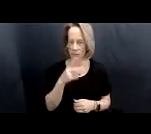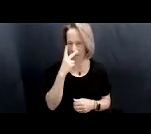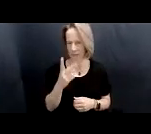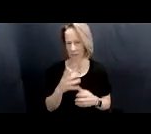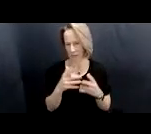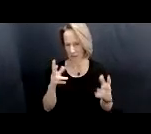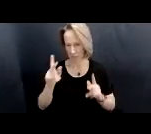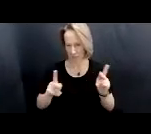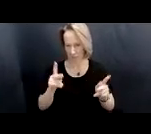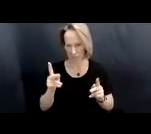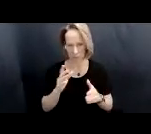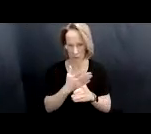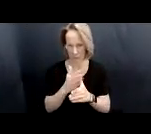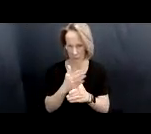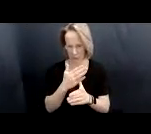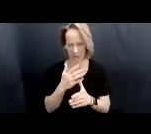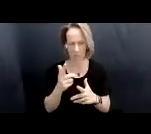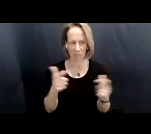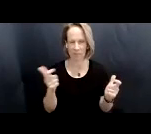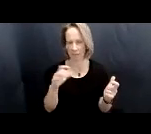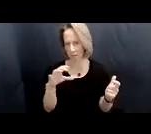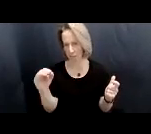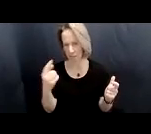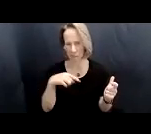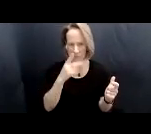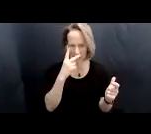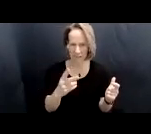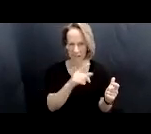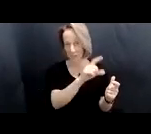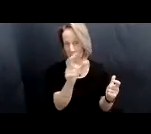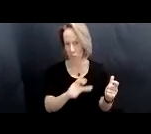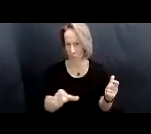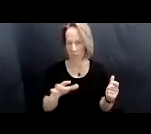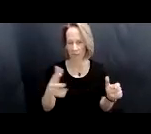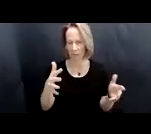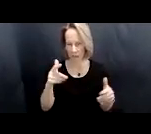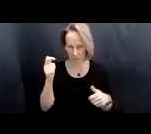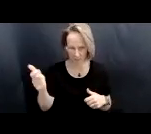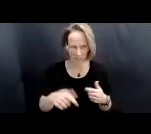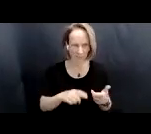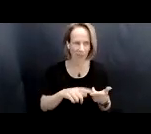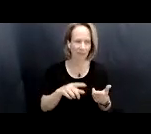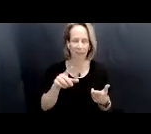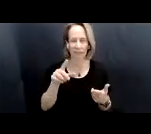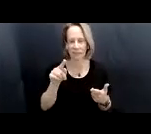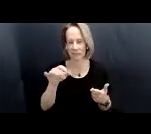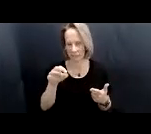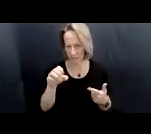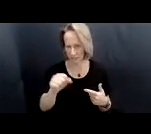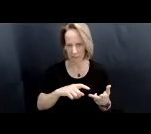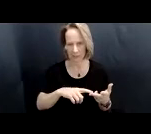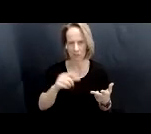of that we see especially. So we see like Zoom's fairly big, Teams, Google Meets,